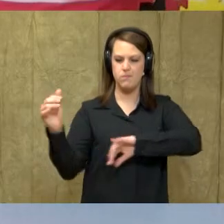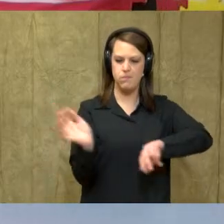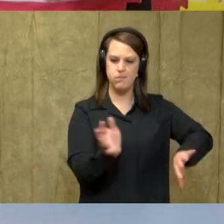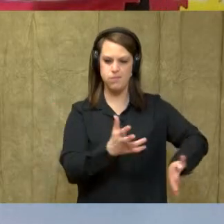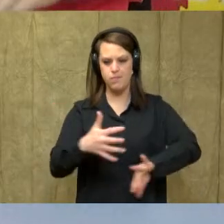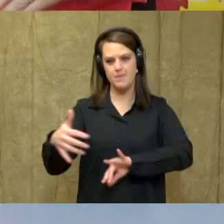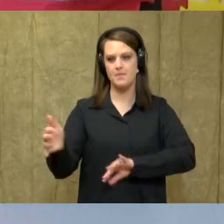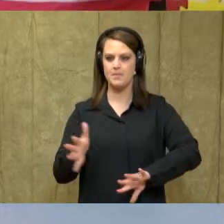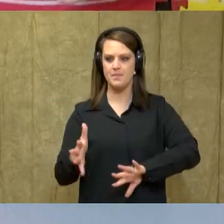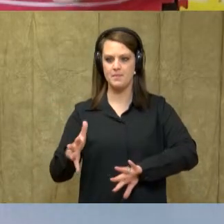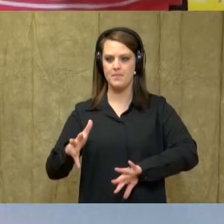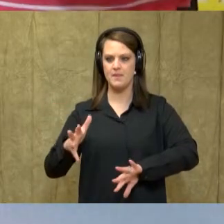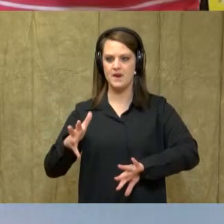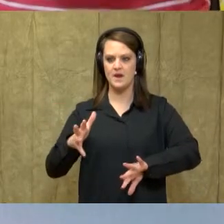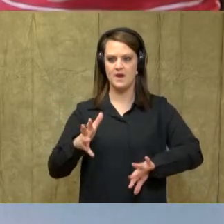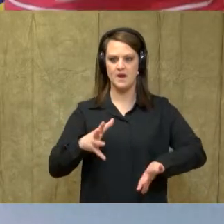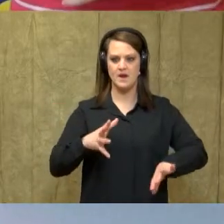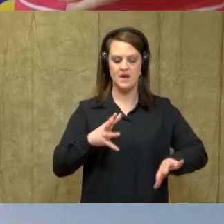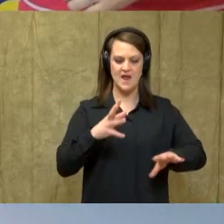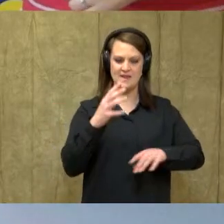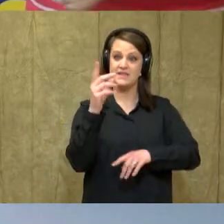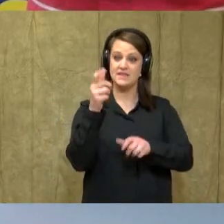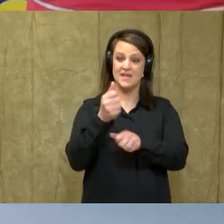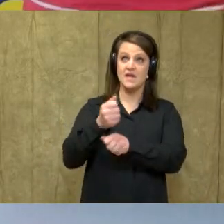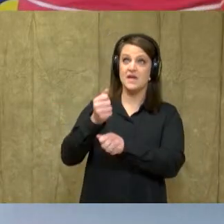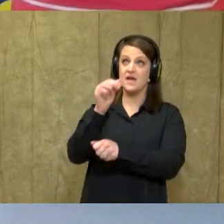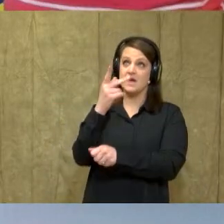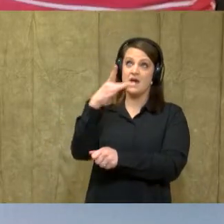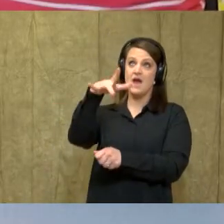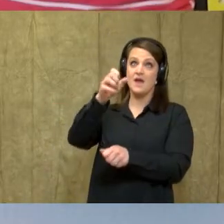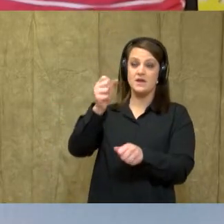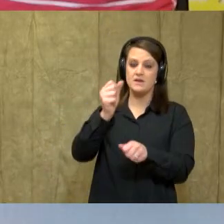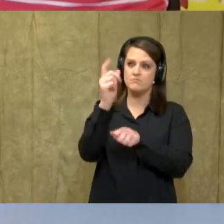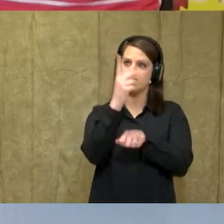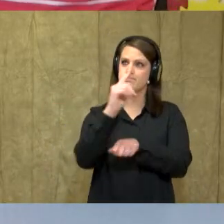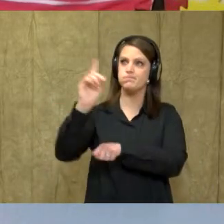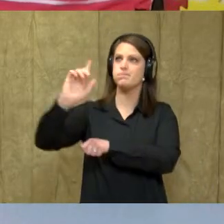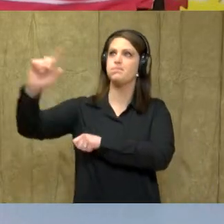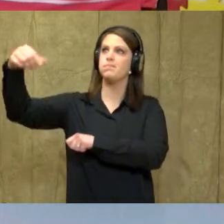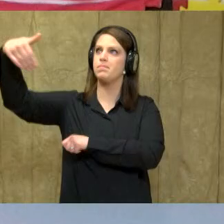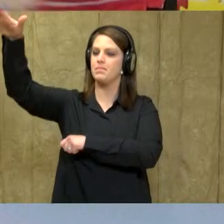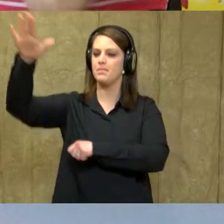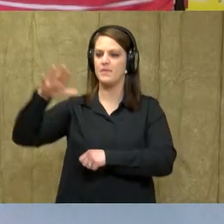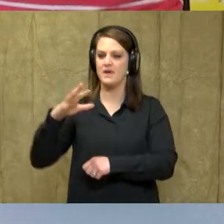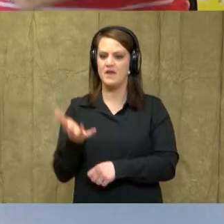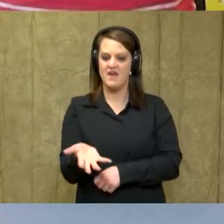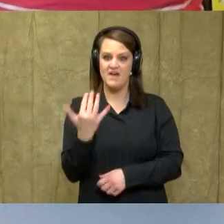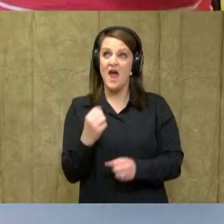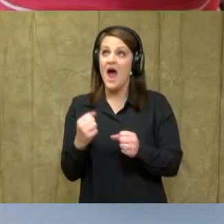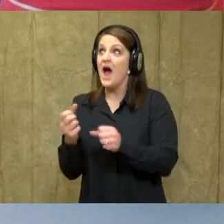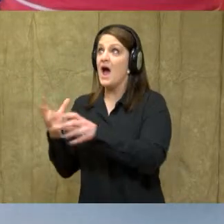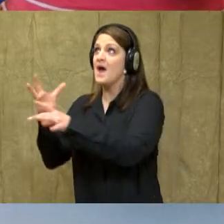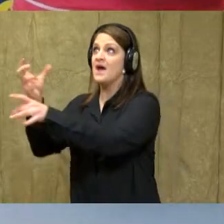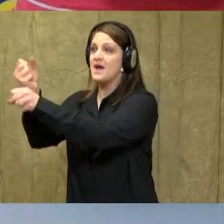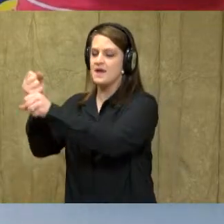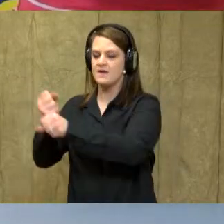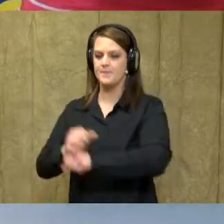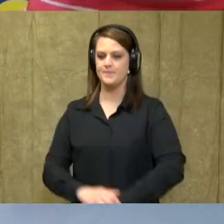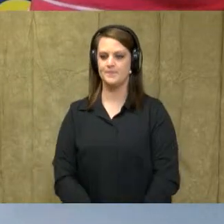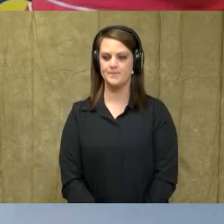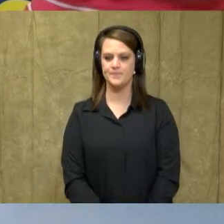wind and up flew their kite. The 5 little weathermen chased it out of